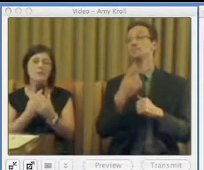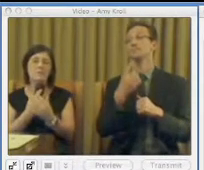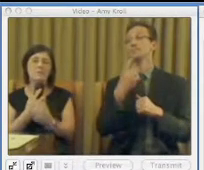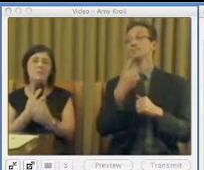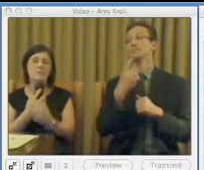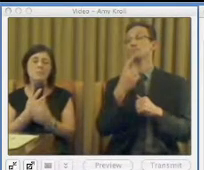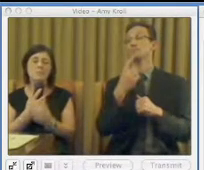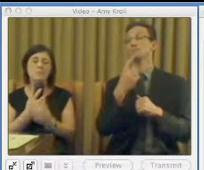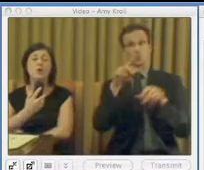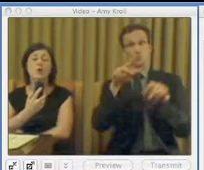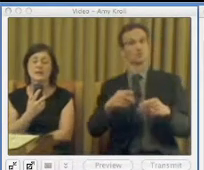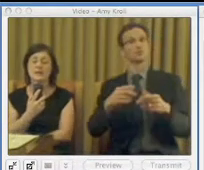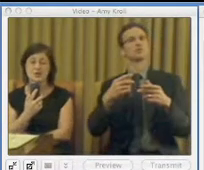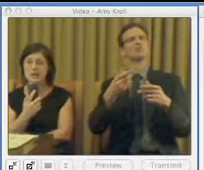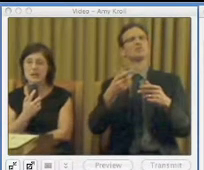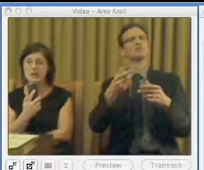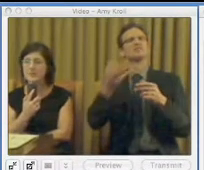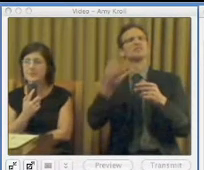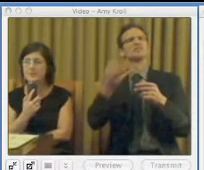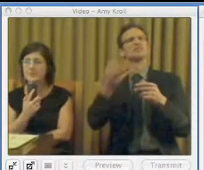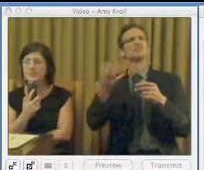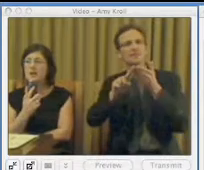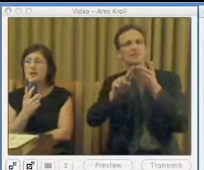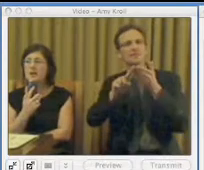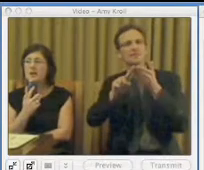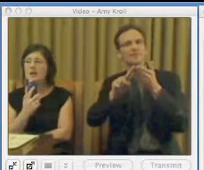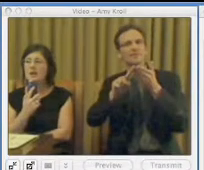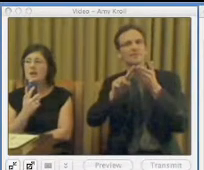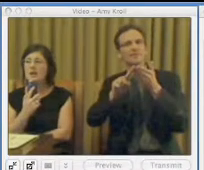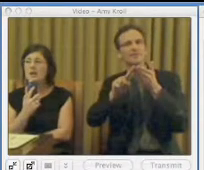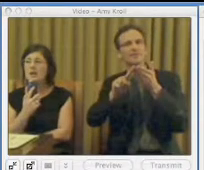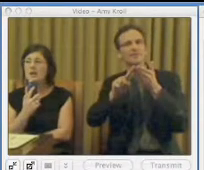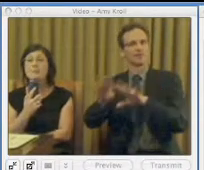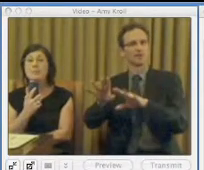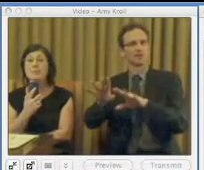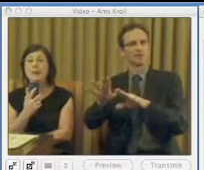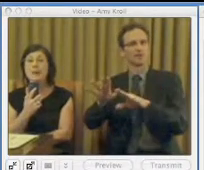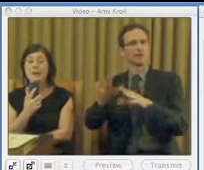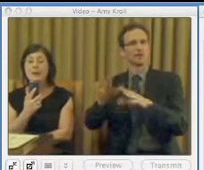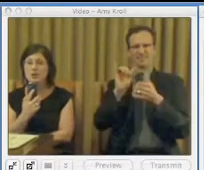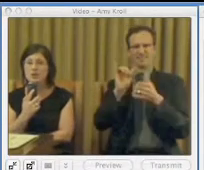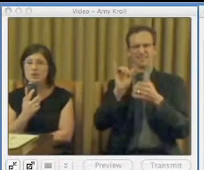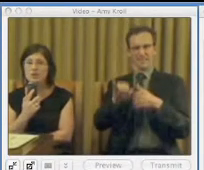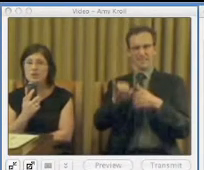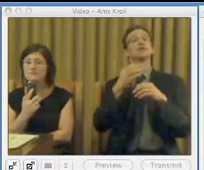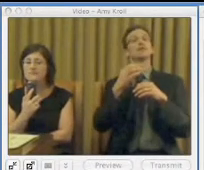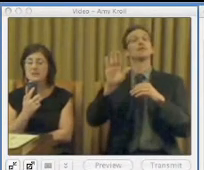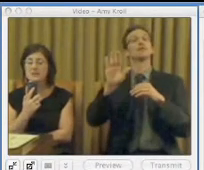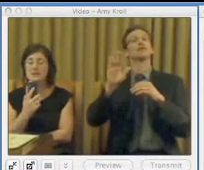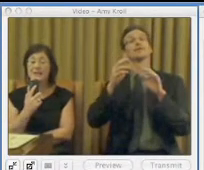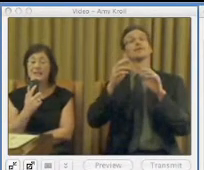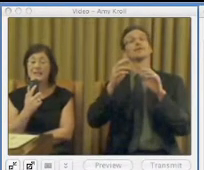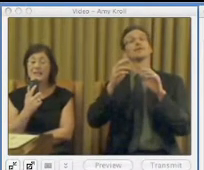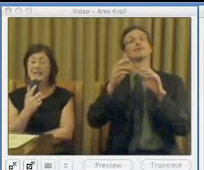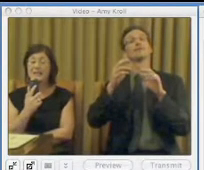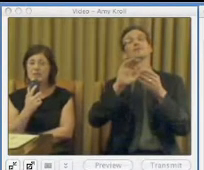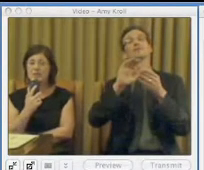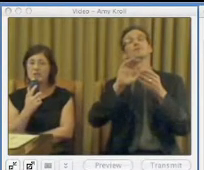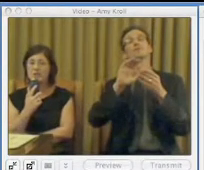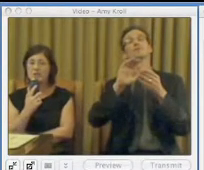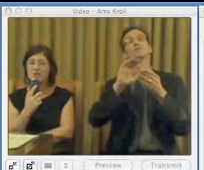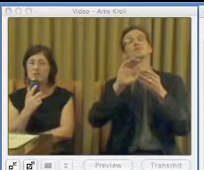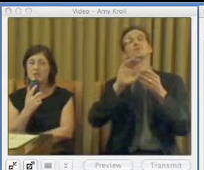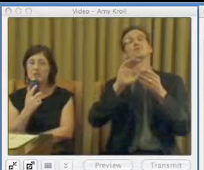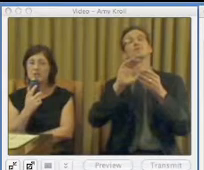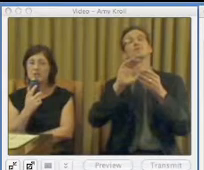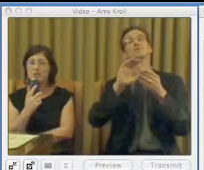This is one definition written by some colleagues of mine in Australia. They call it community-based interpreting, so interpreting